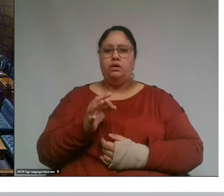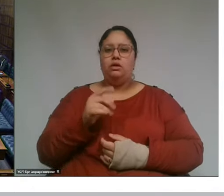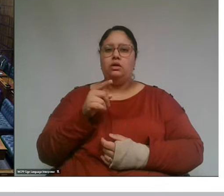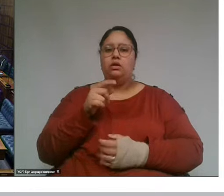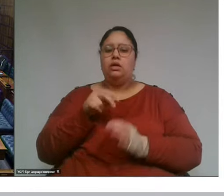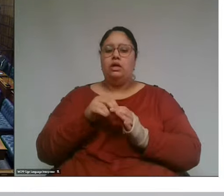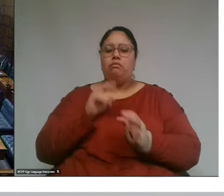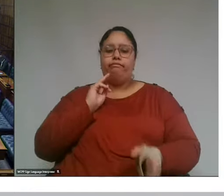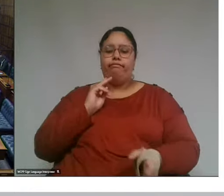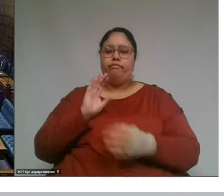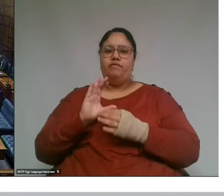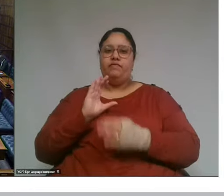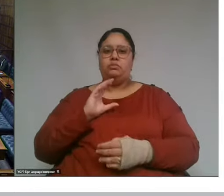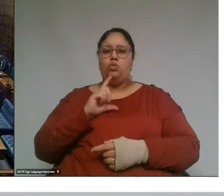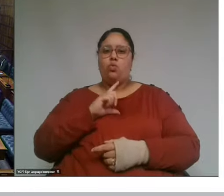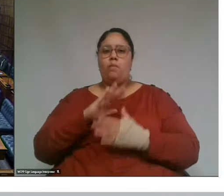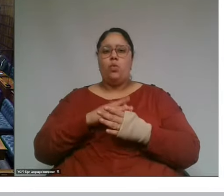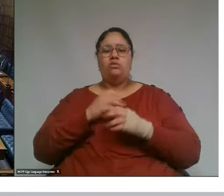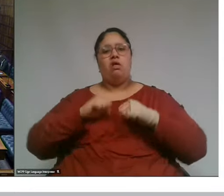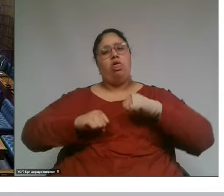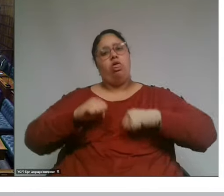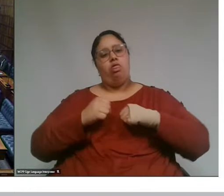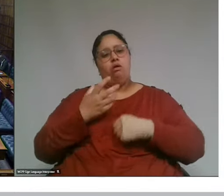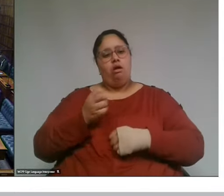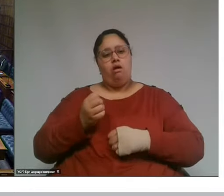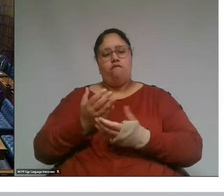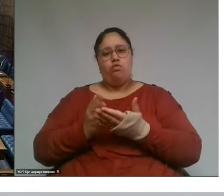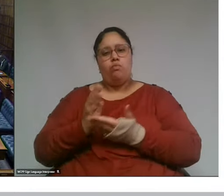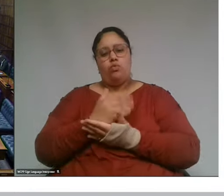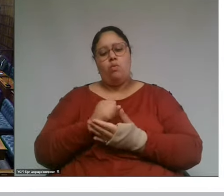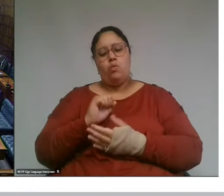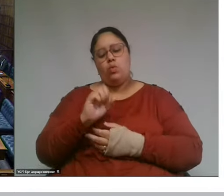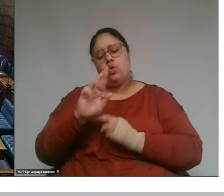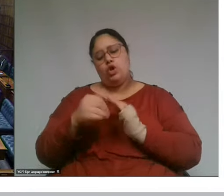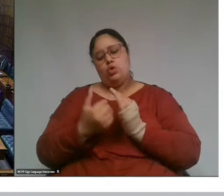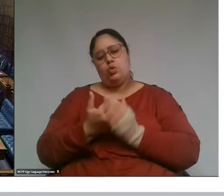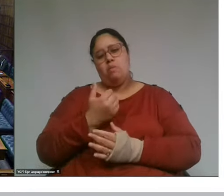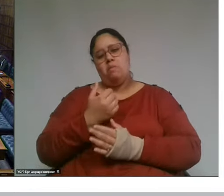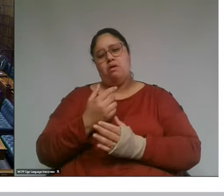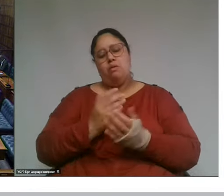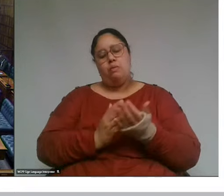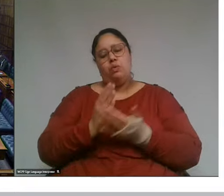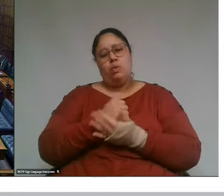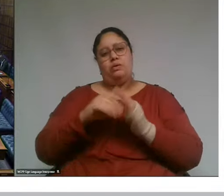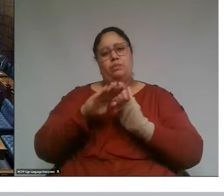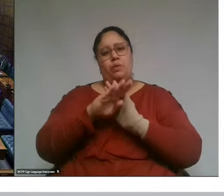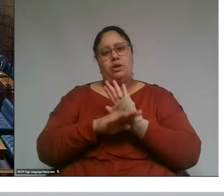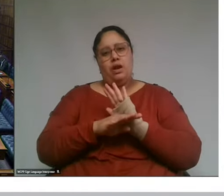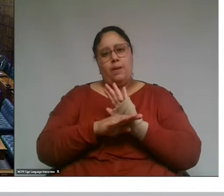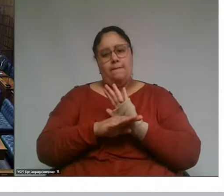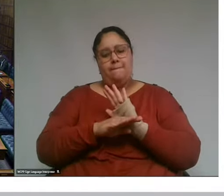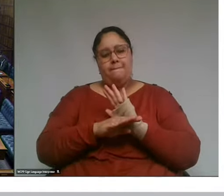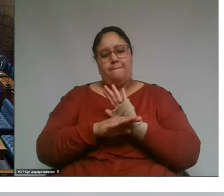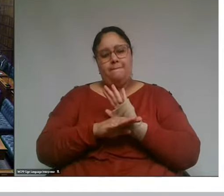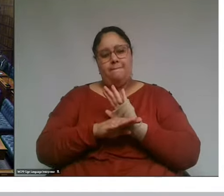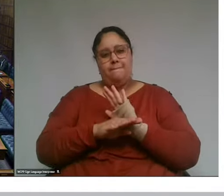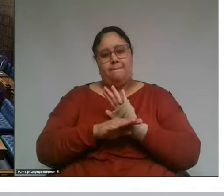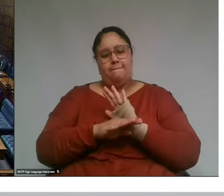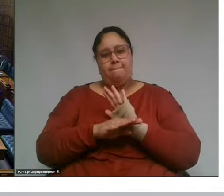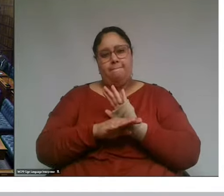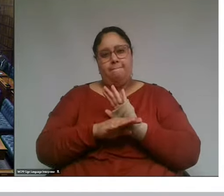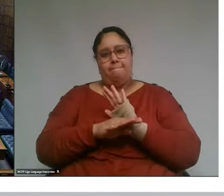uncertainty in the procurement of that uh renewable procurement program